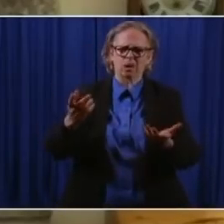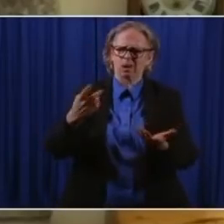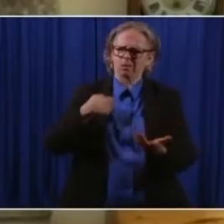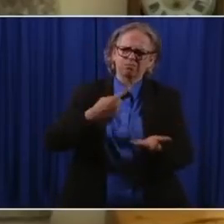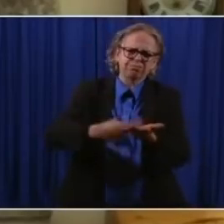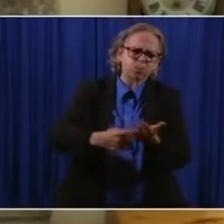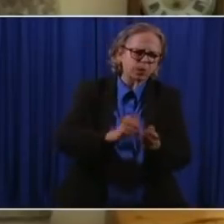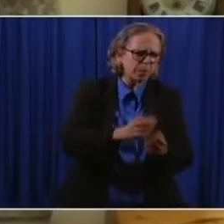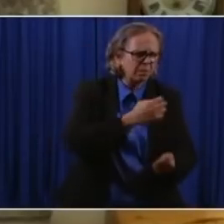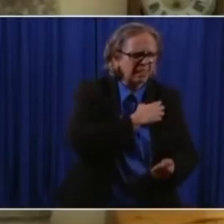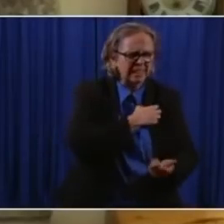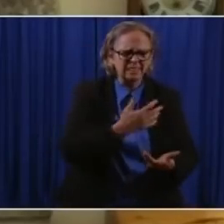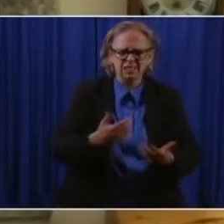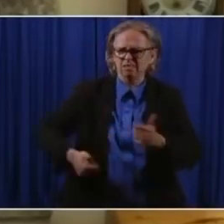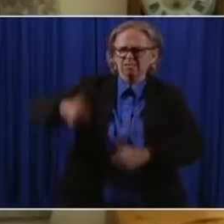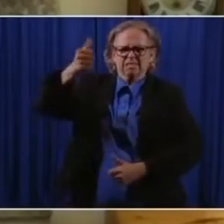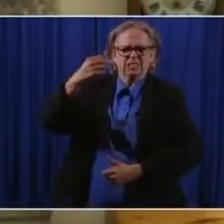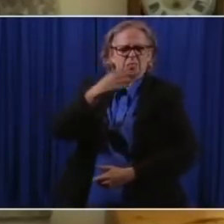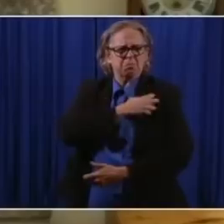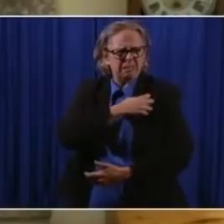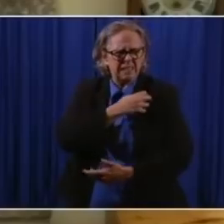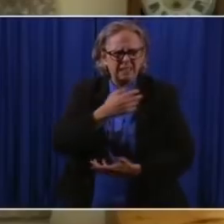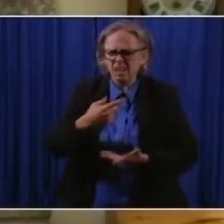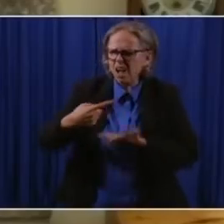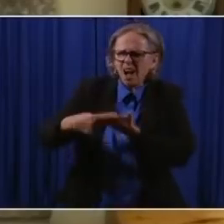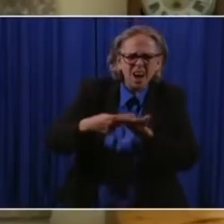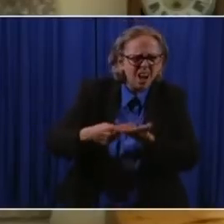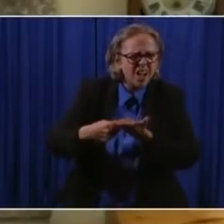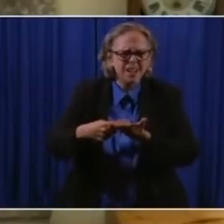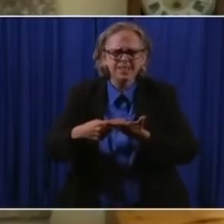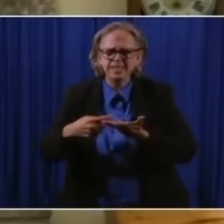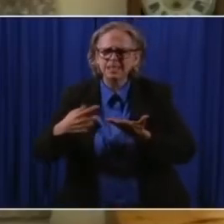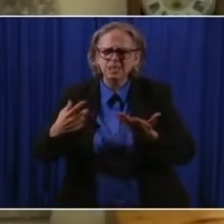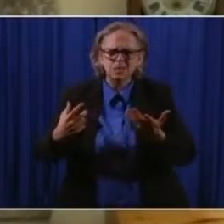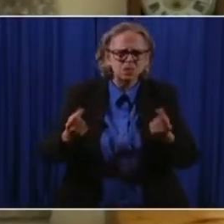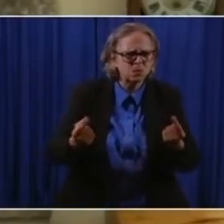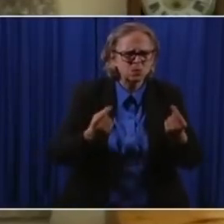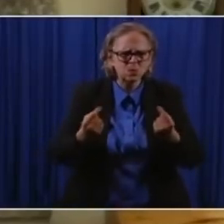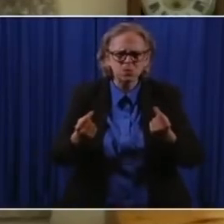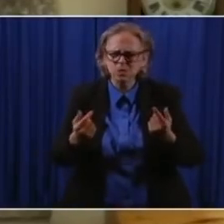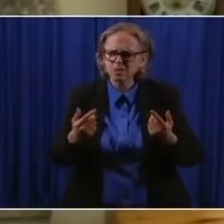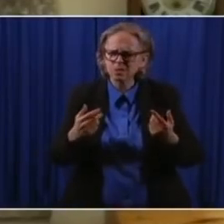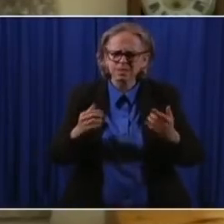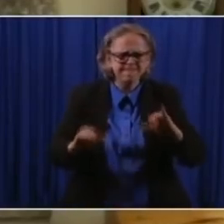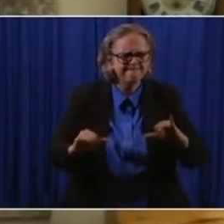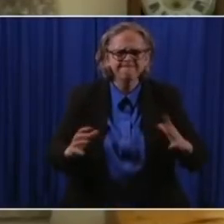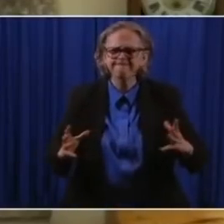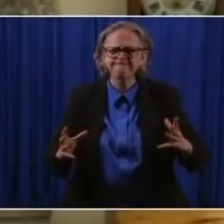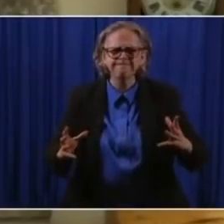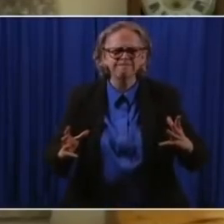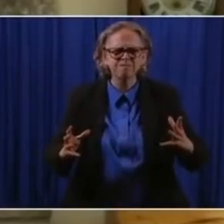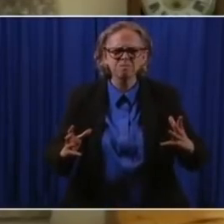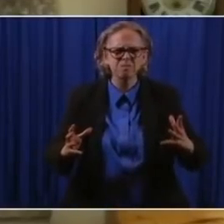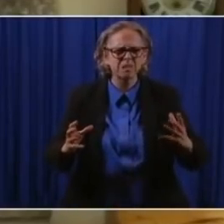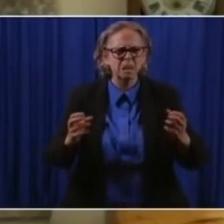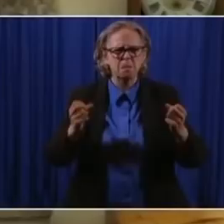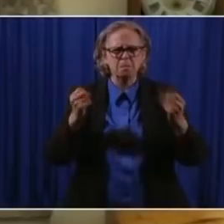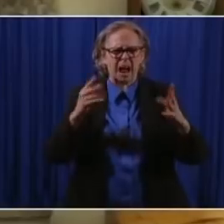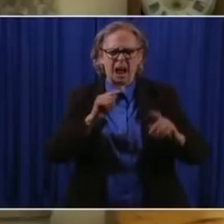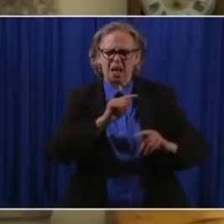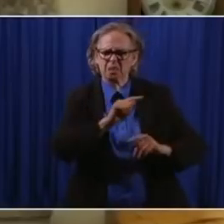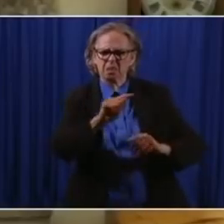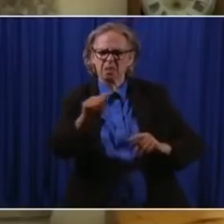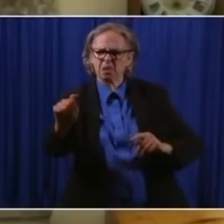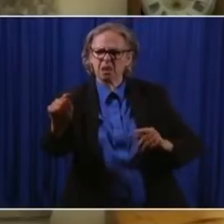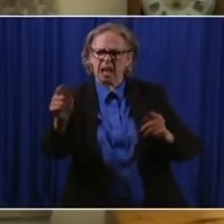police, that many of these cases, we can almost bet that many of these